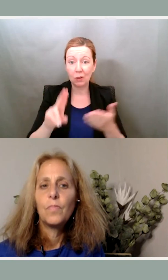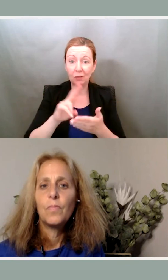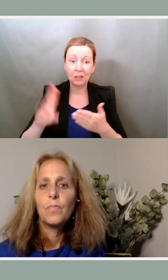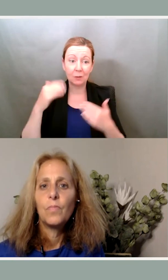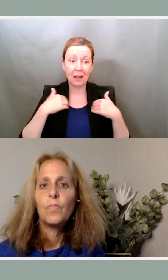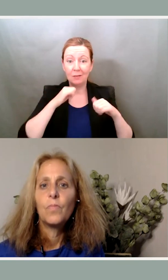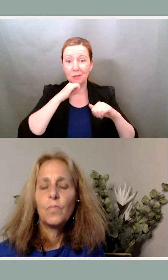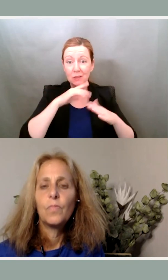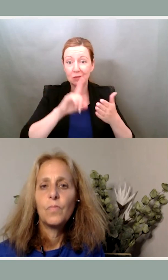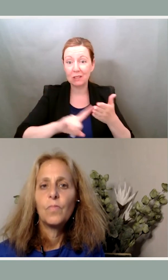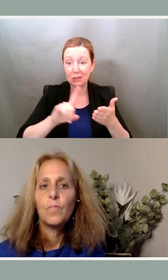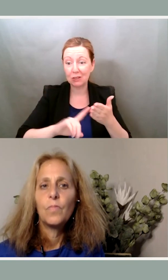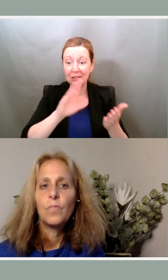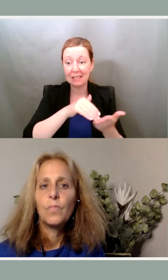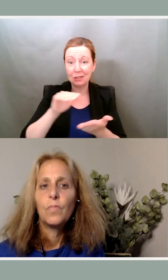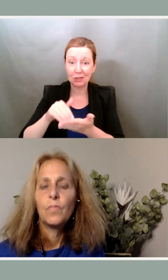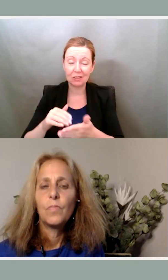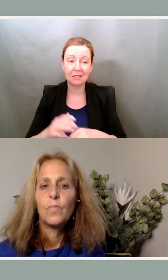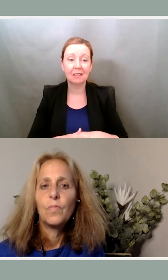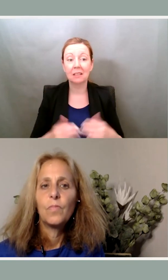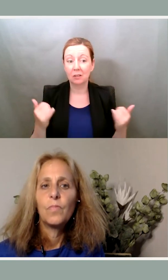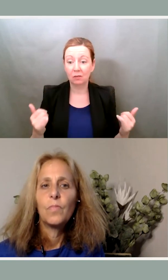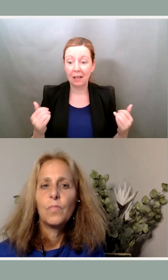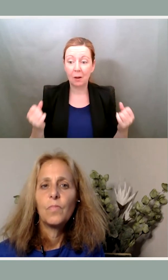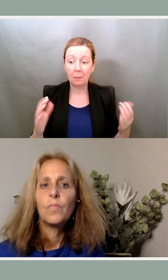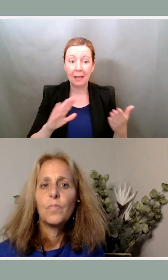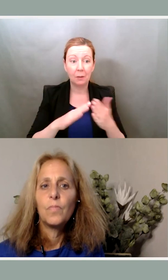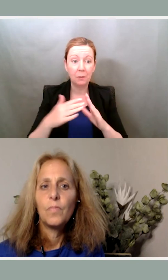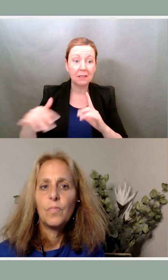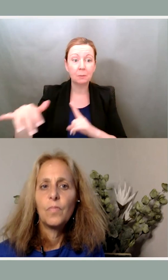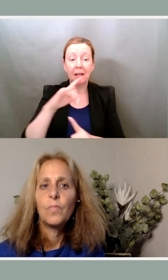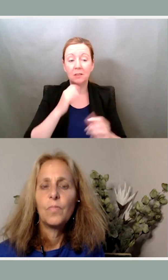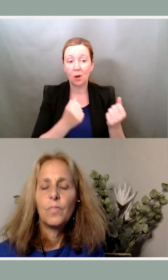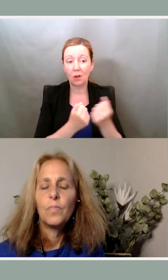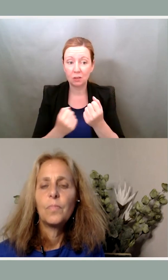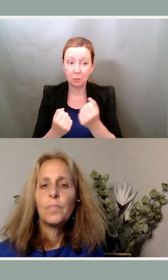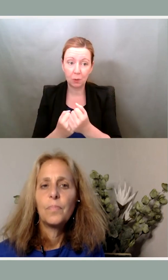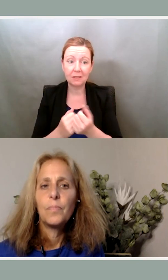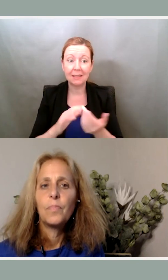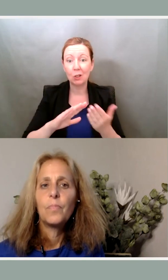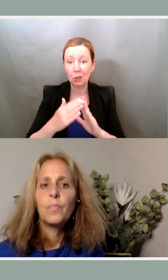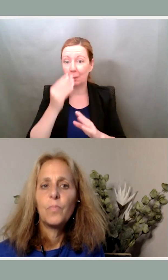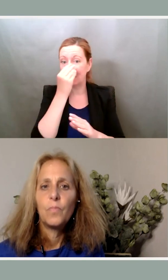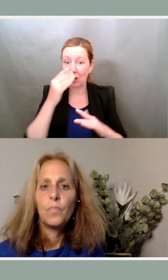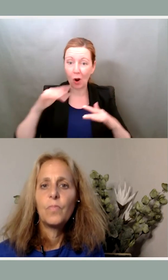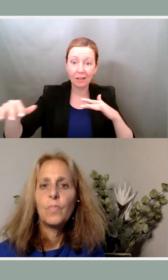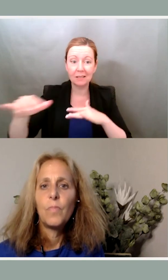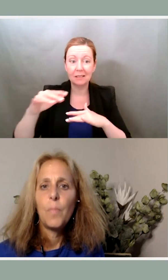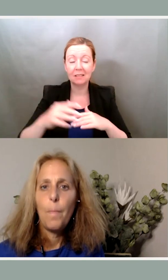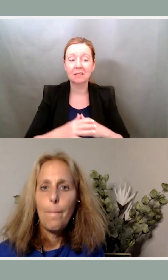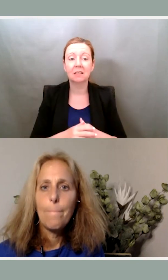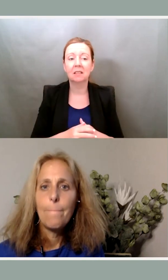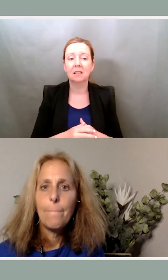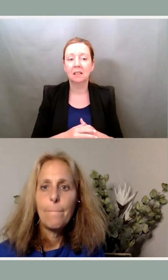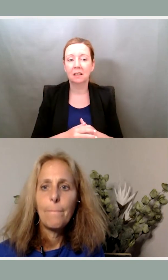soil researchers because right now many municipalities are supporting the urban gardening levels. For example, DC has a whole